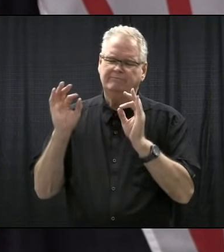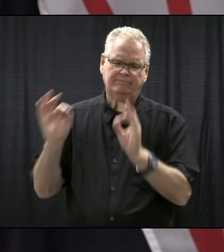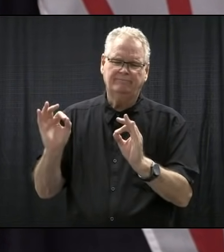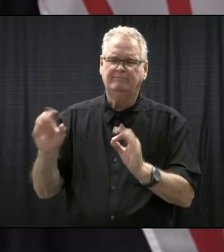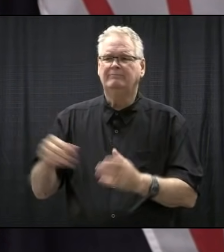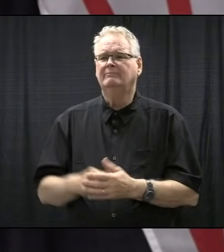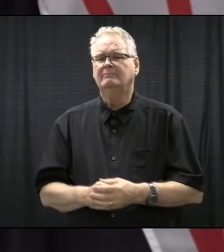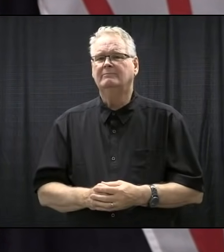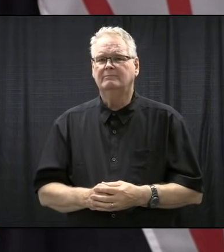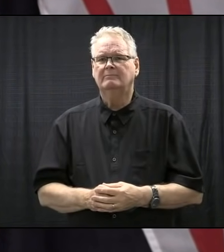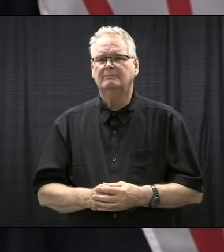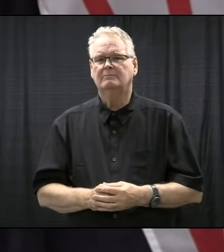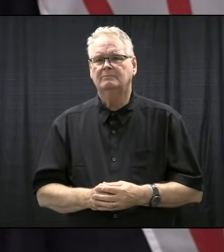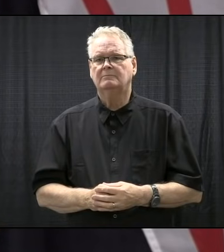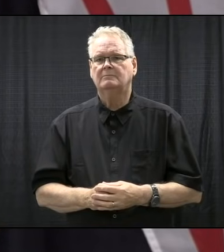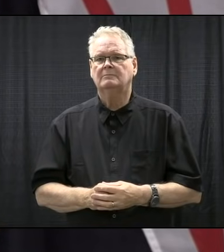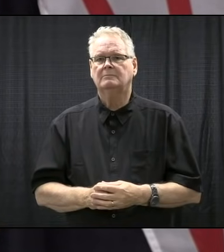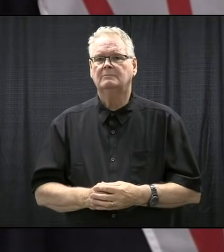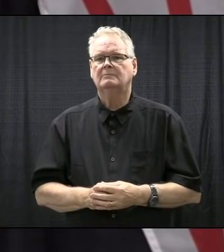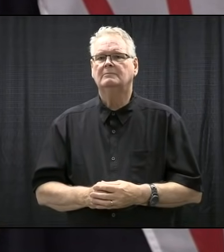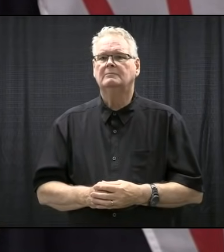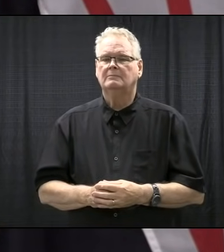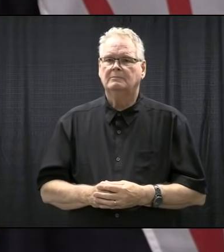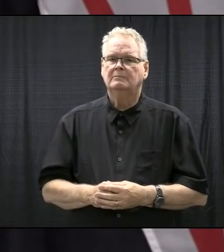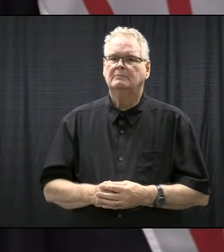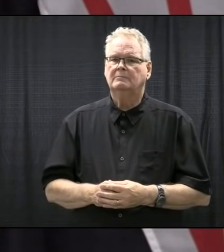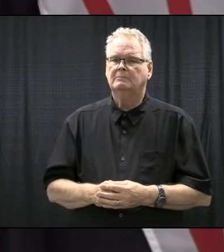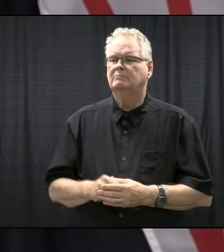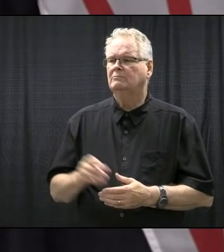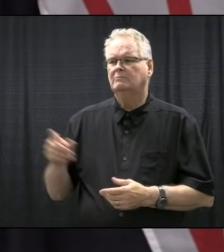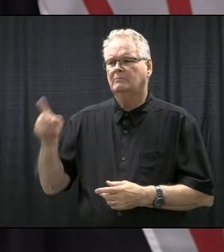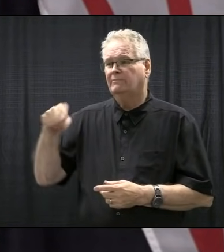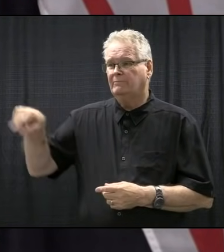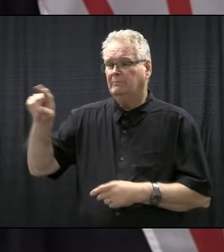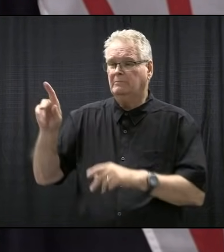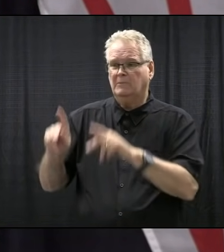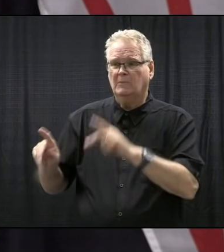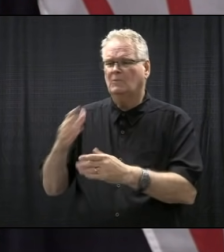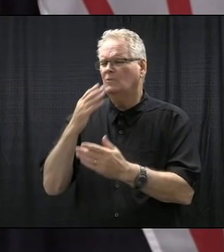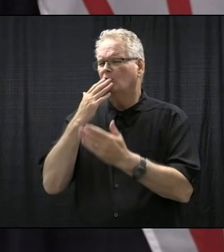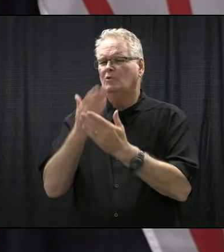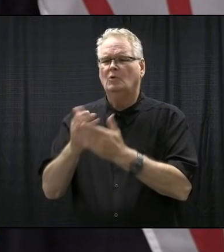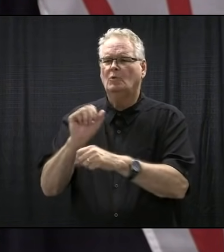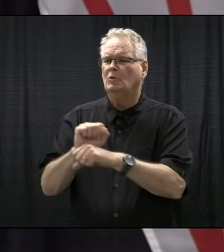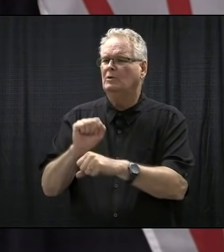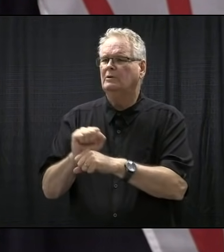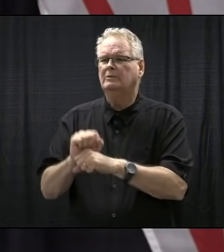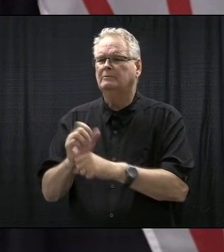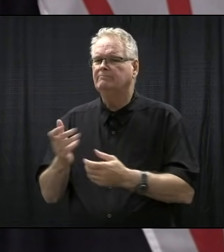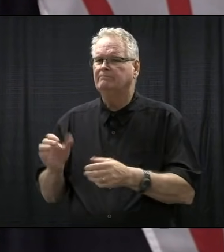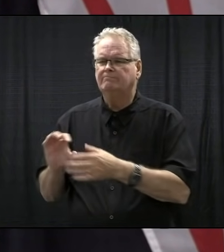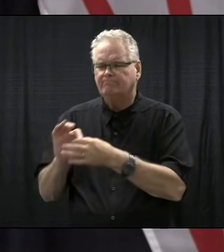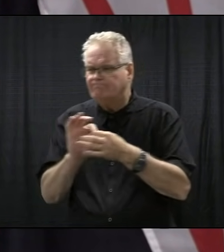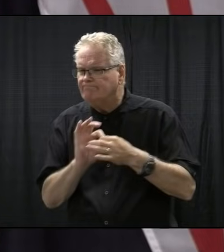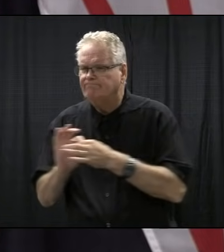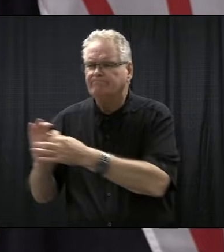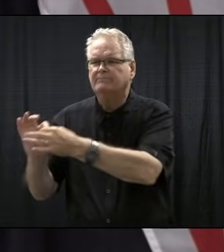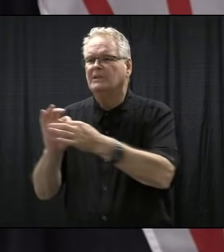will find and track down the contacts of these cases.